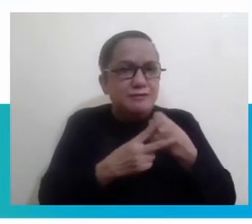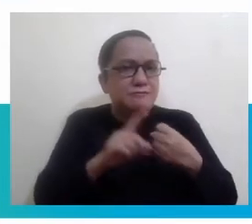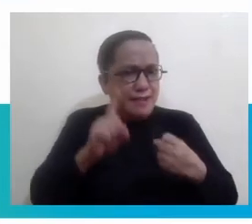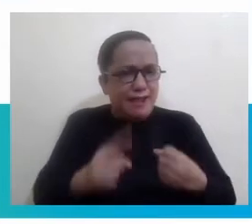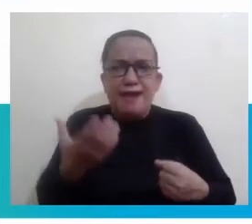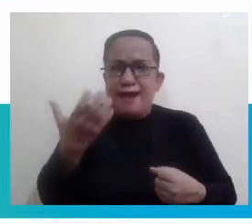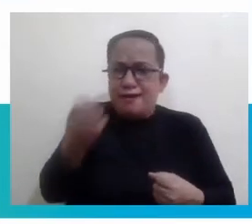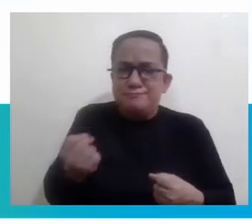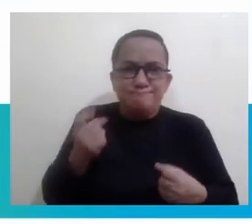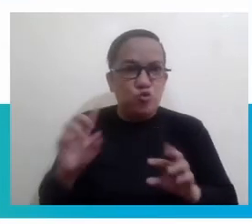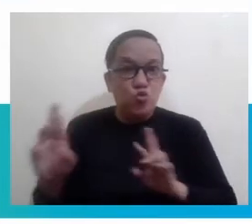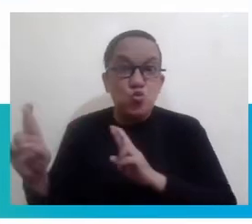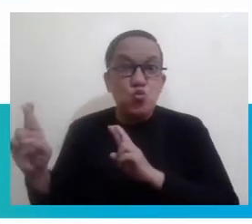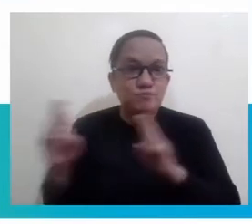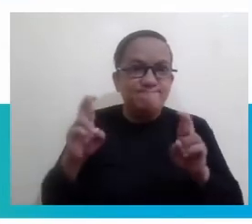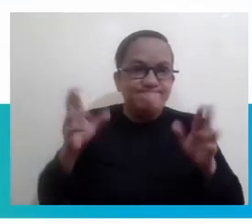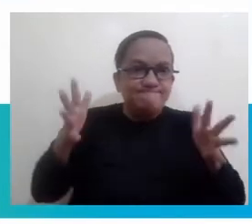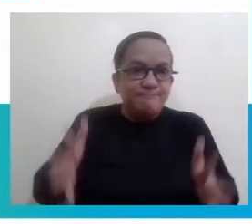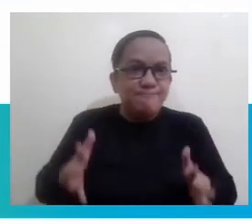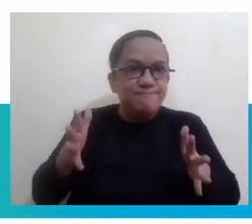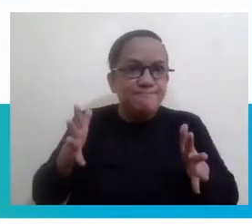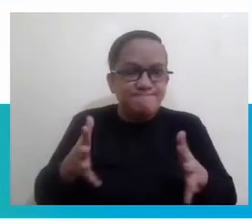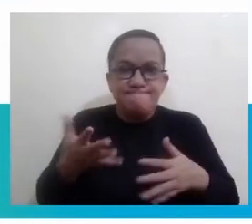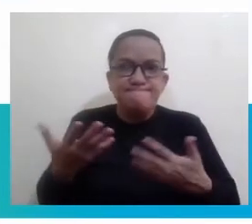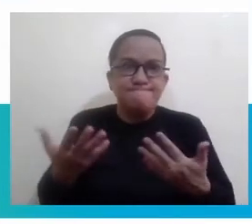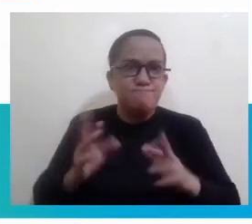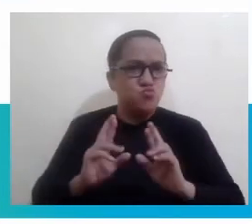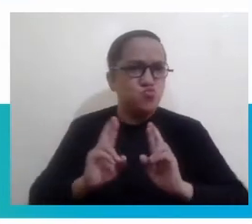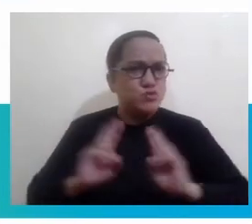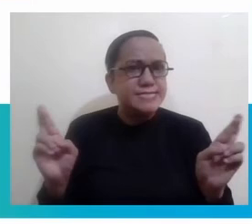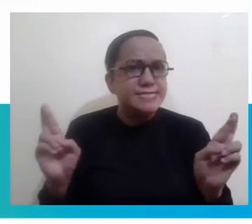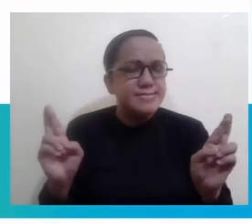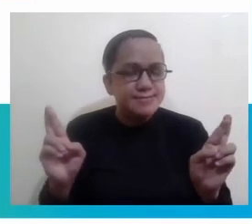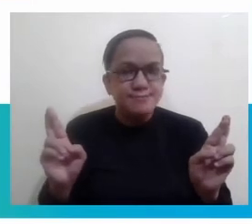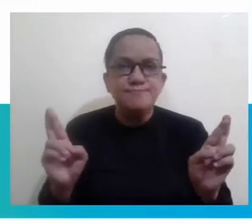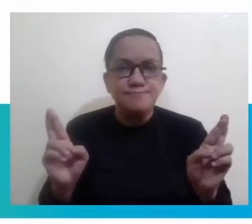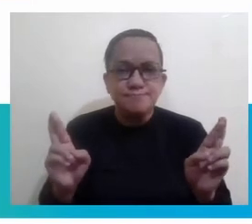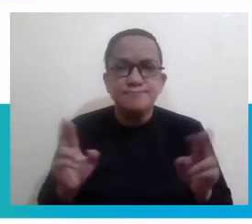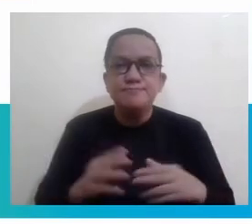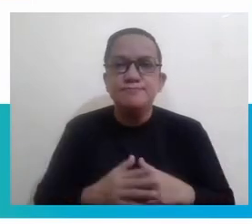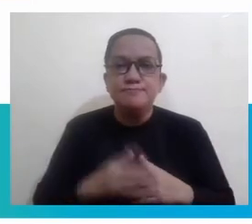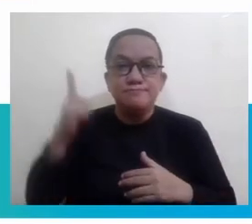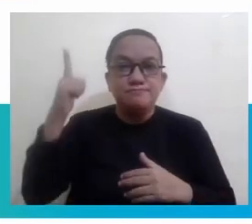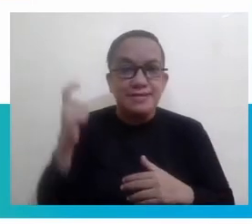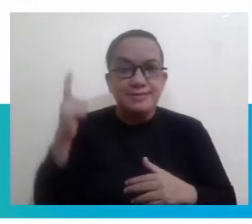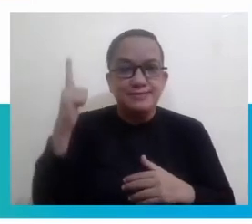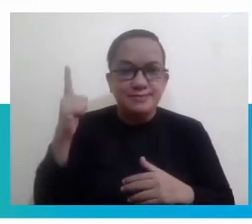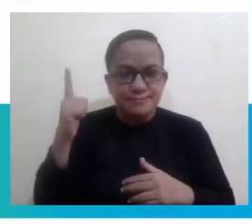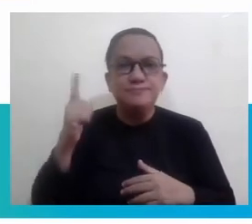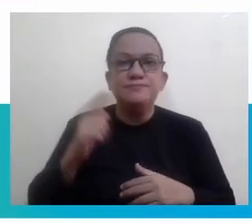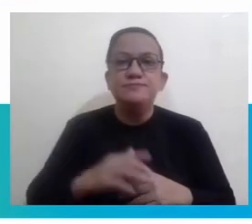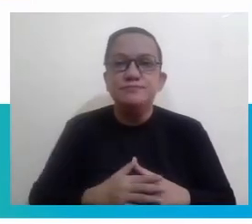to adjust and build back a resilient community.